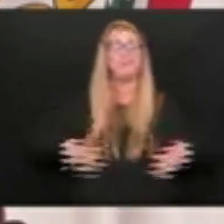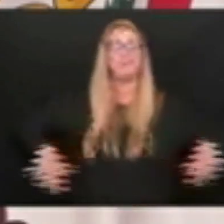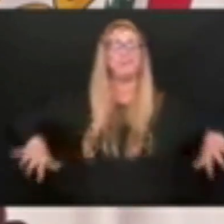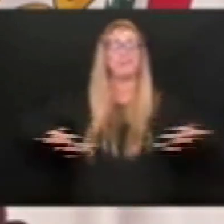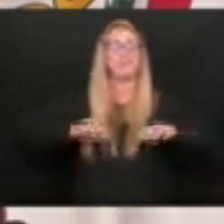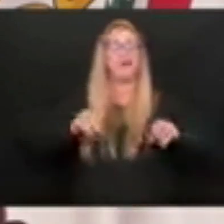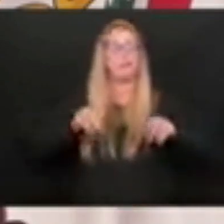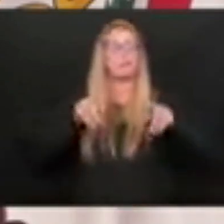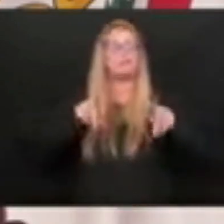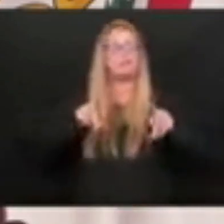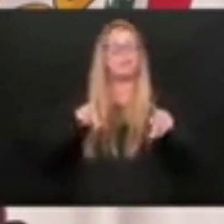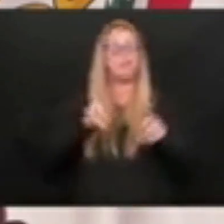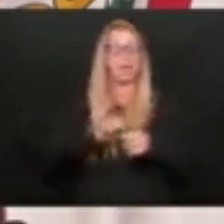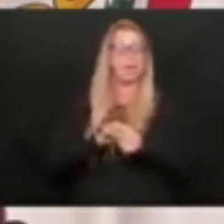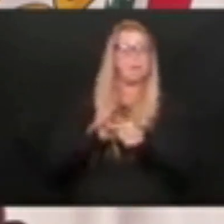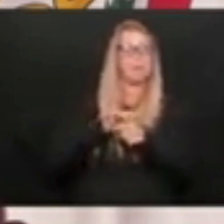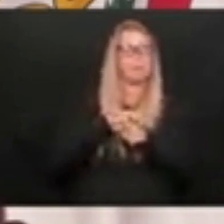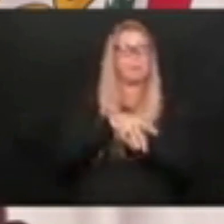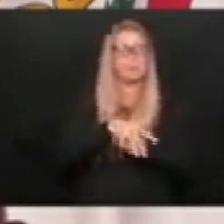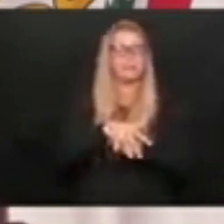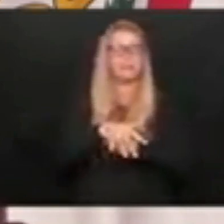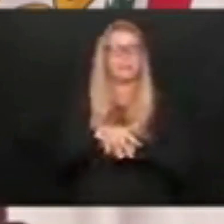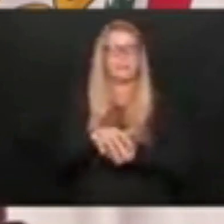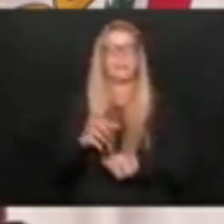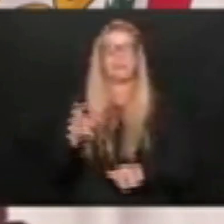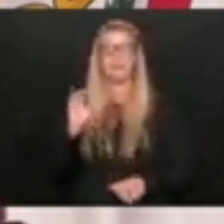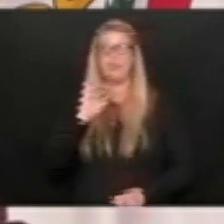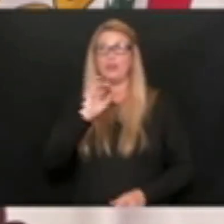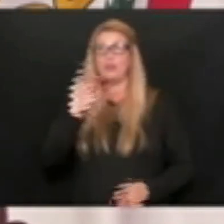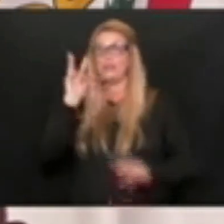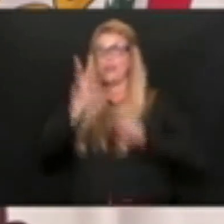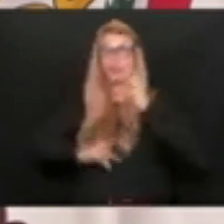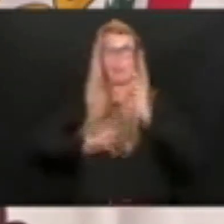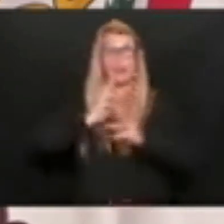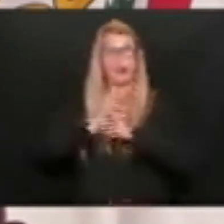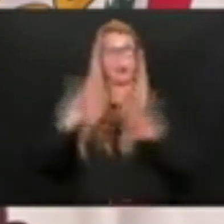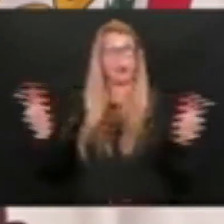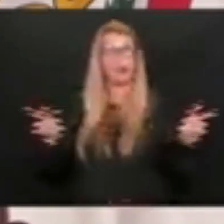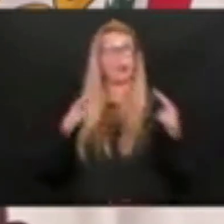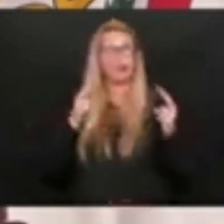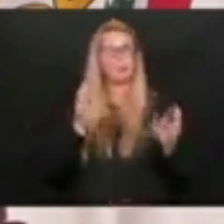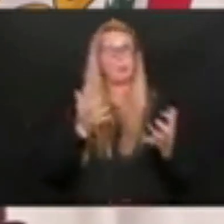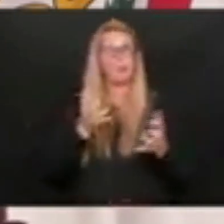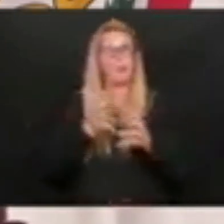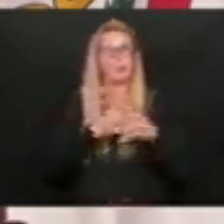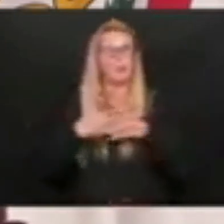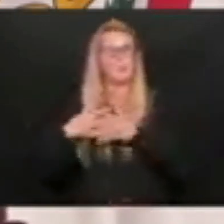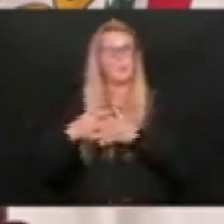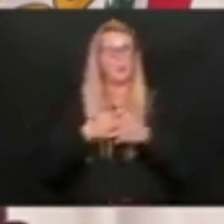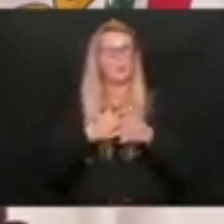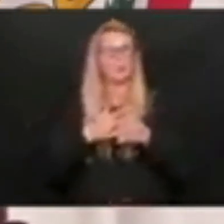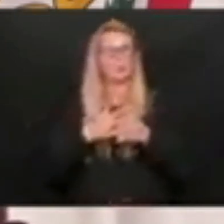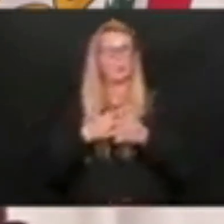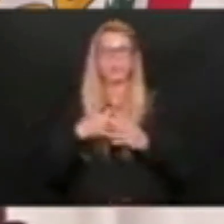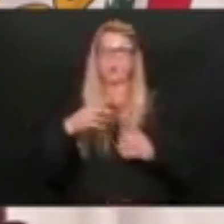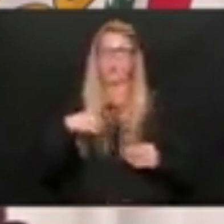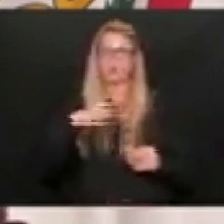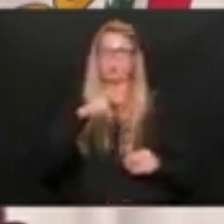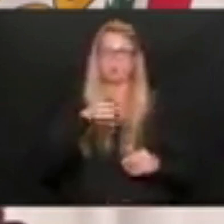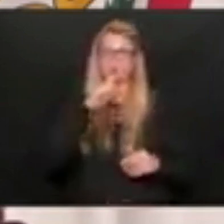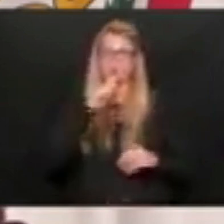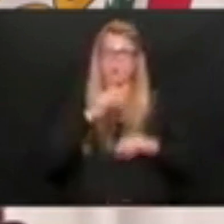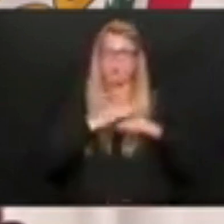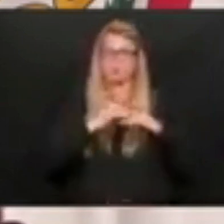opportunity, the beacon of the world. We don't need to be spoiled. We absolutely need to take